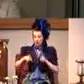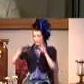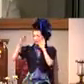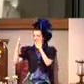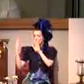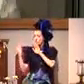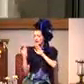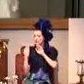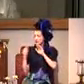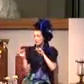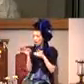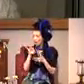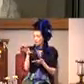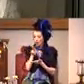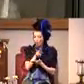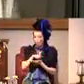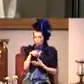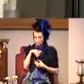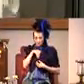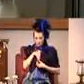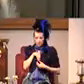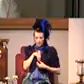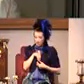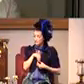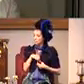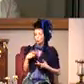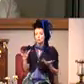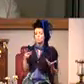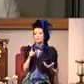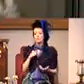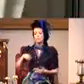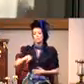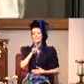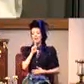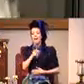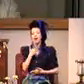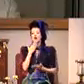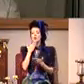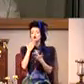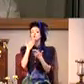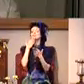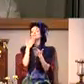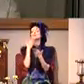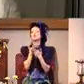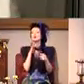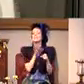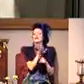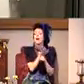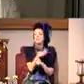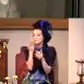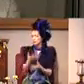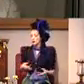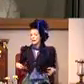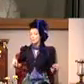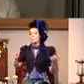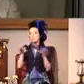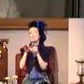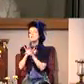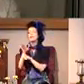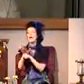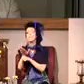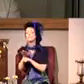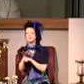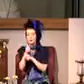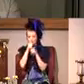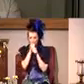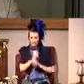the presence of the Holy to be with us, we are good enough. We are worthy enough. We are blessed enough.